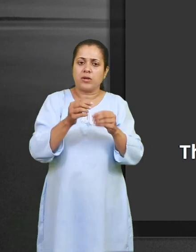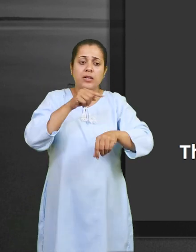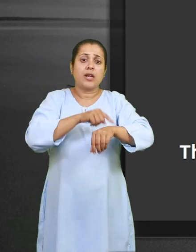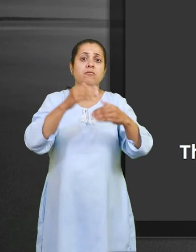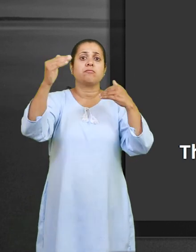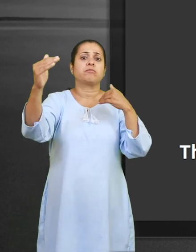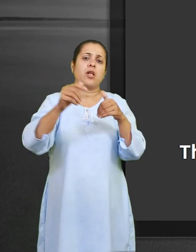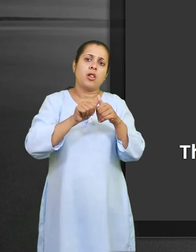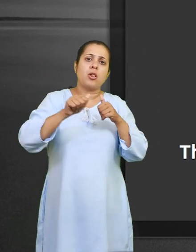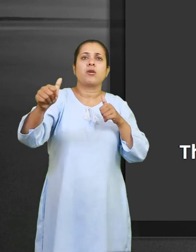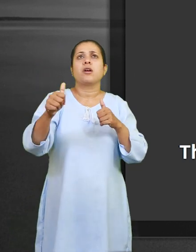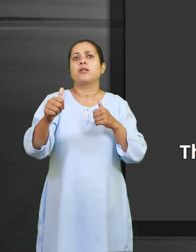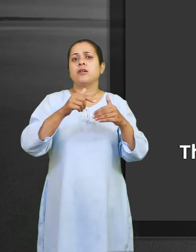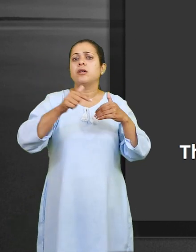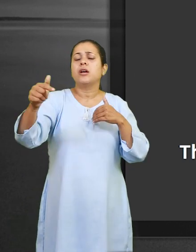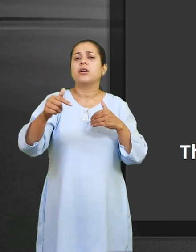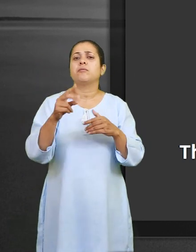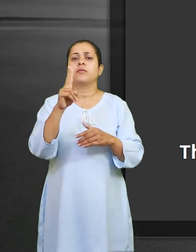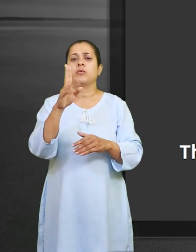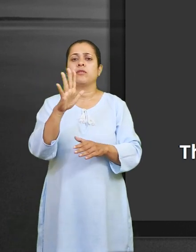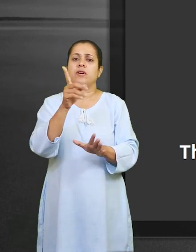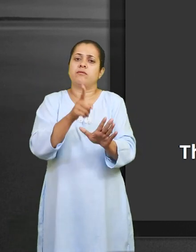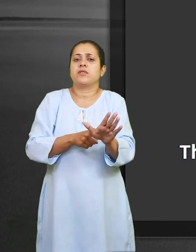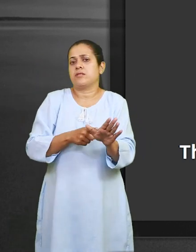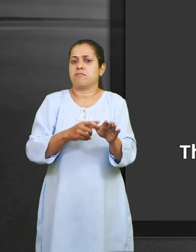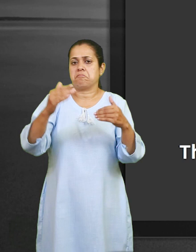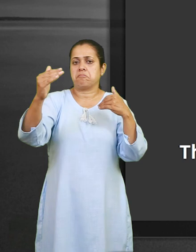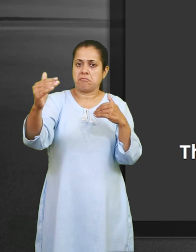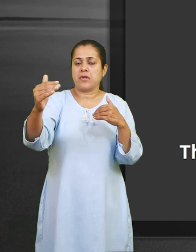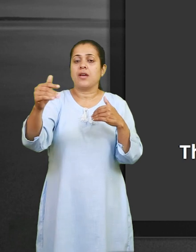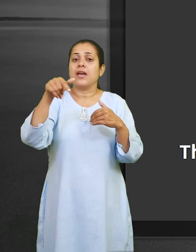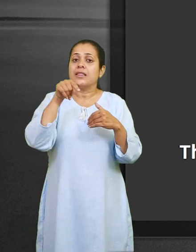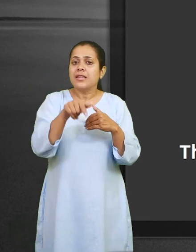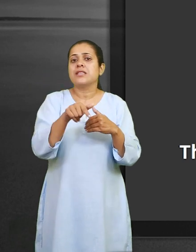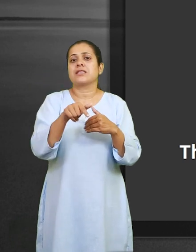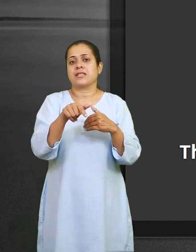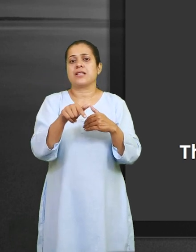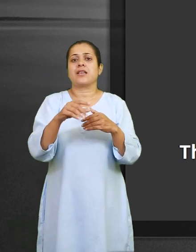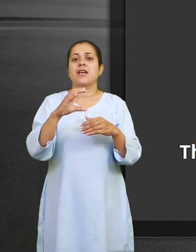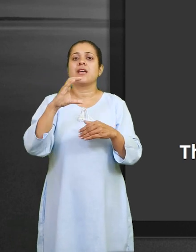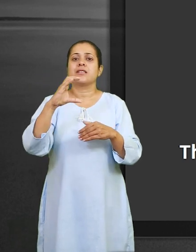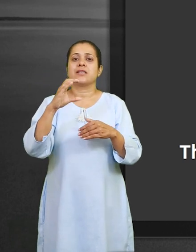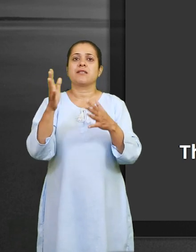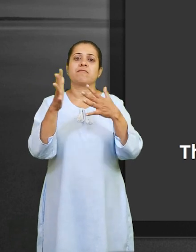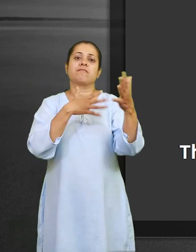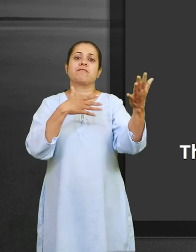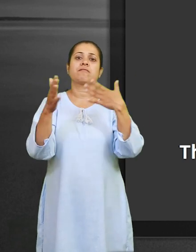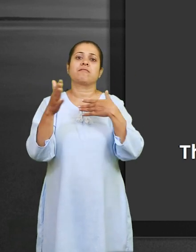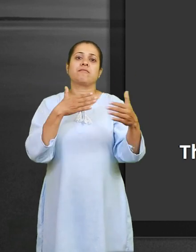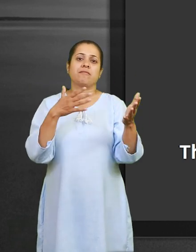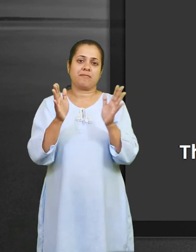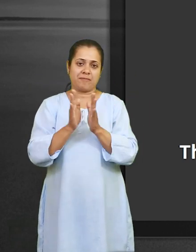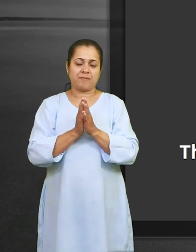long duration, that is of 25 years or so, we can say we are defining it as climate.